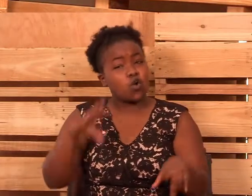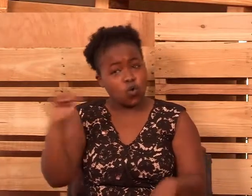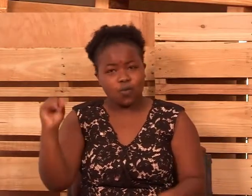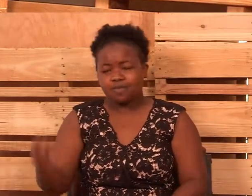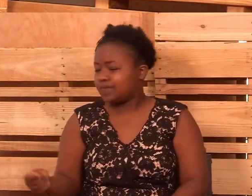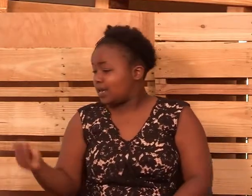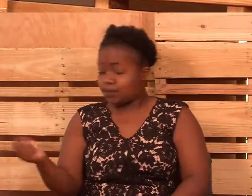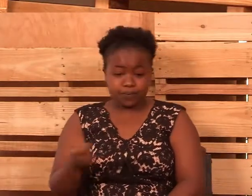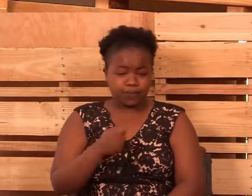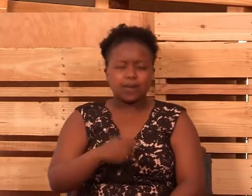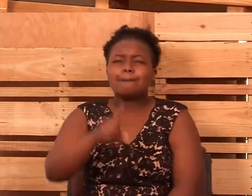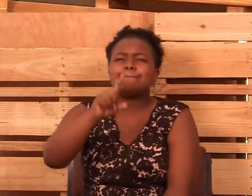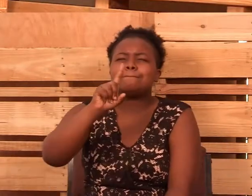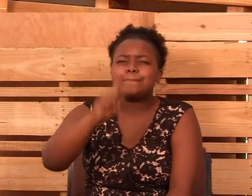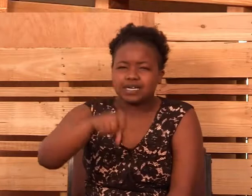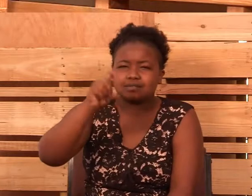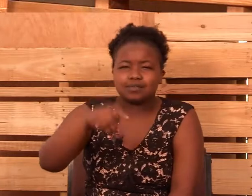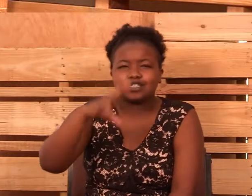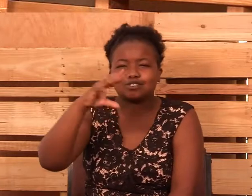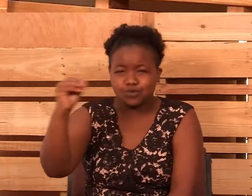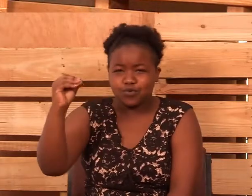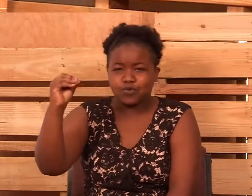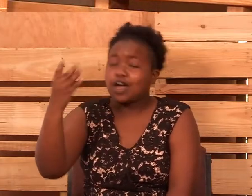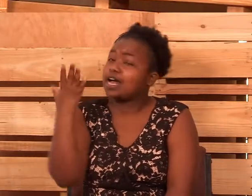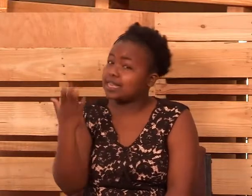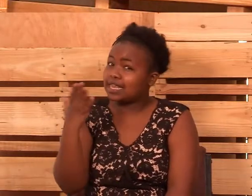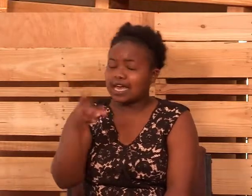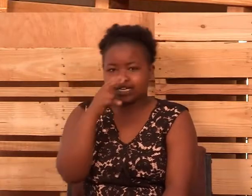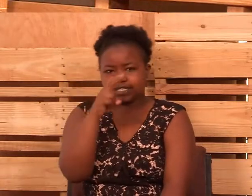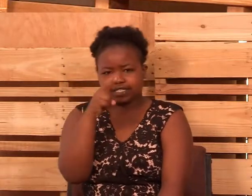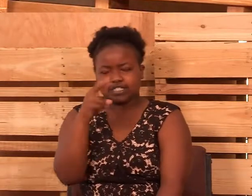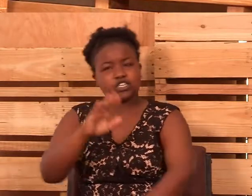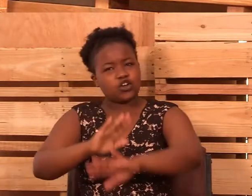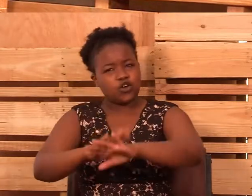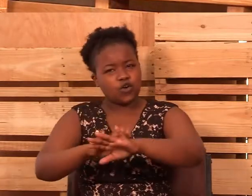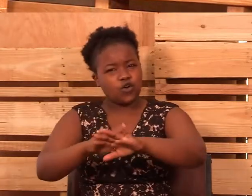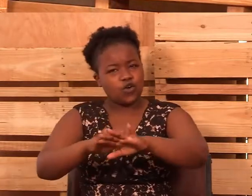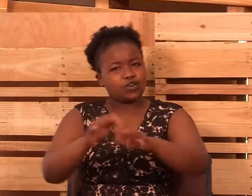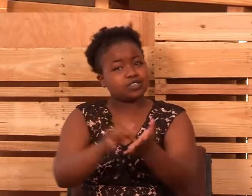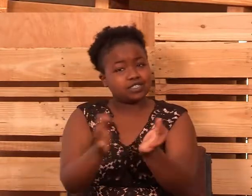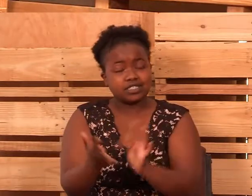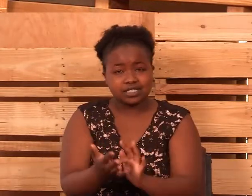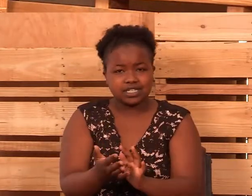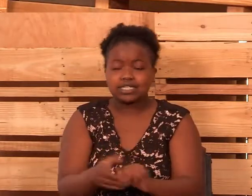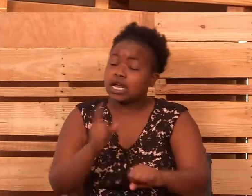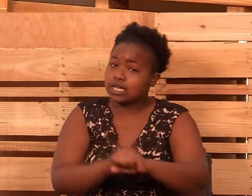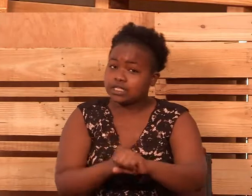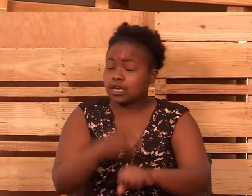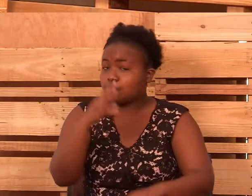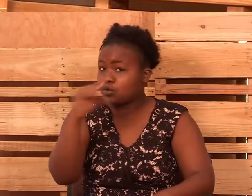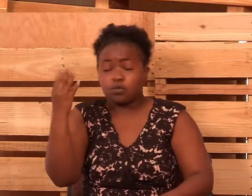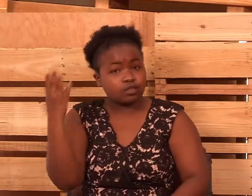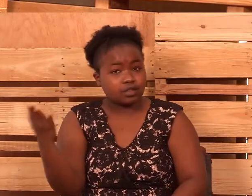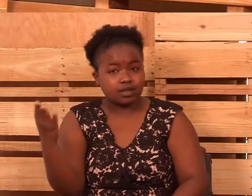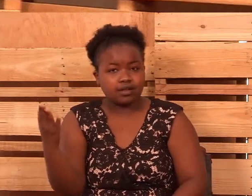this baby." So they got ready and they rushed, they went to Bethlehem. And when they went there, they